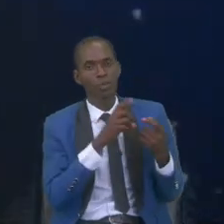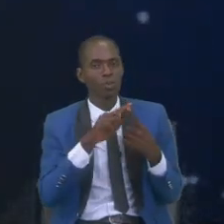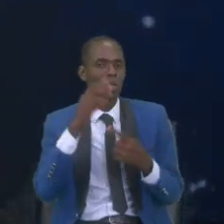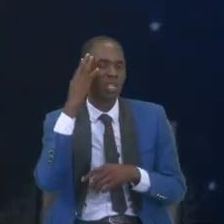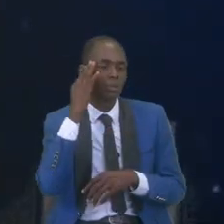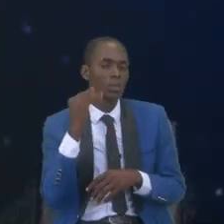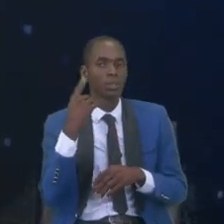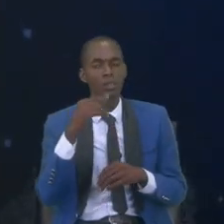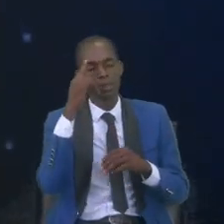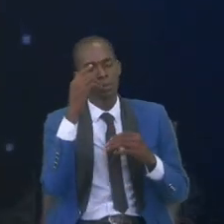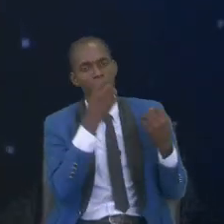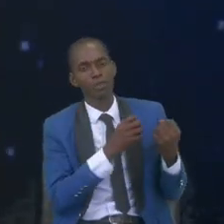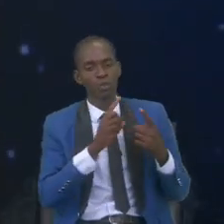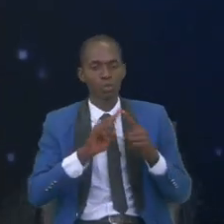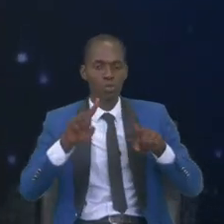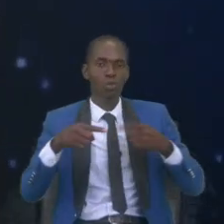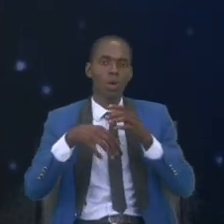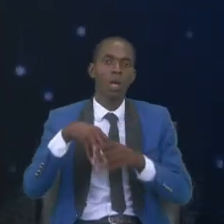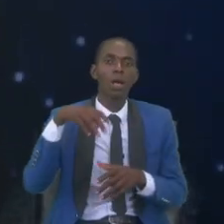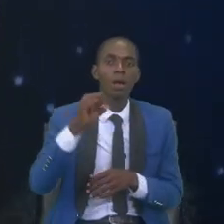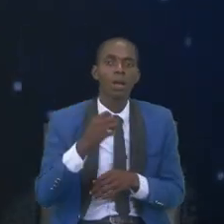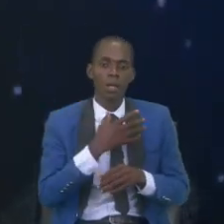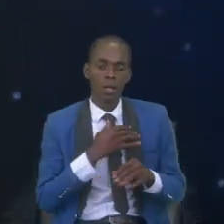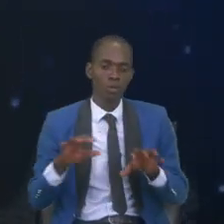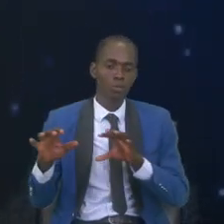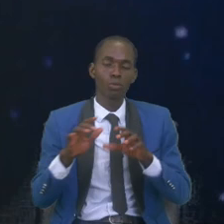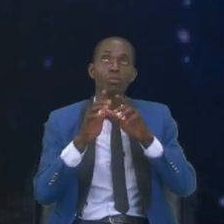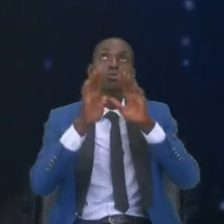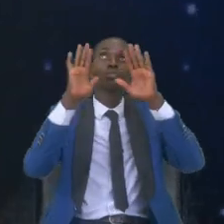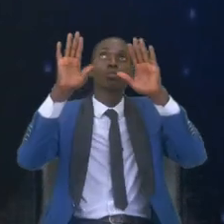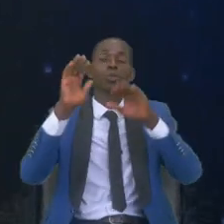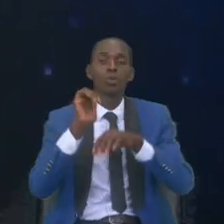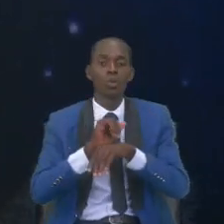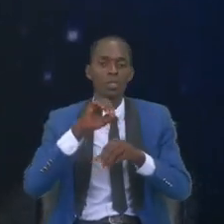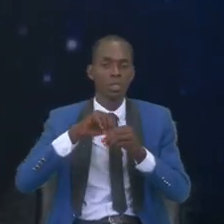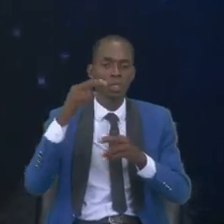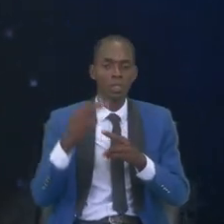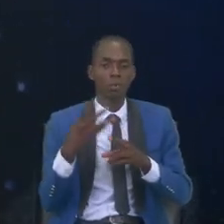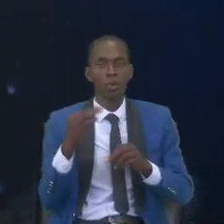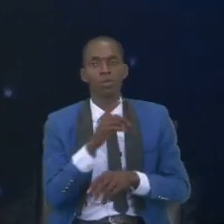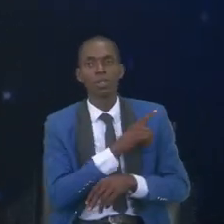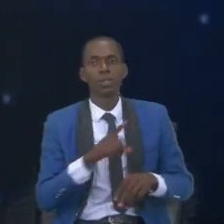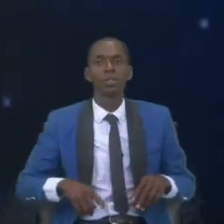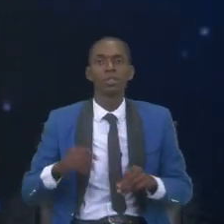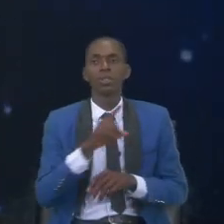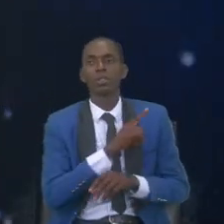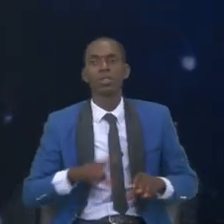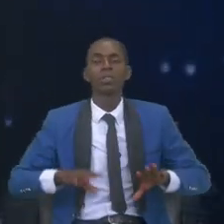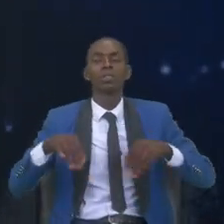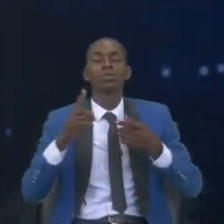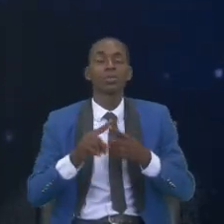faith to go out and do exploits in the name of the Lord. The Lord grant it unto you